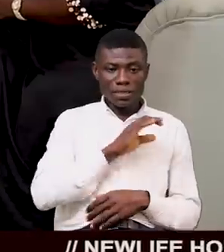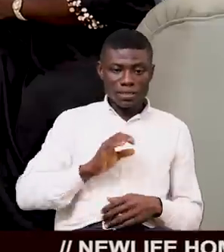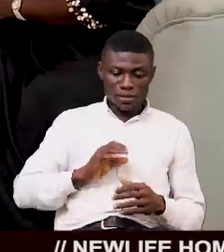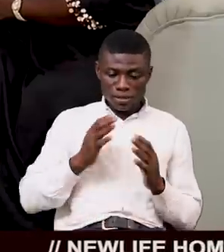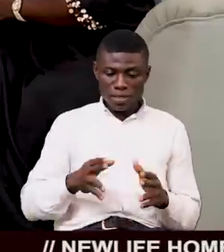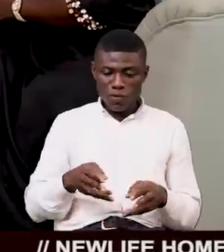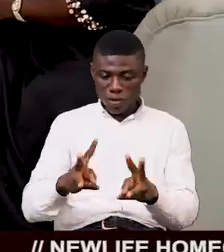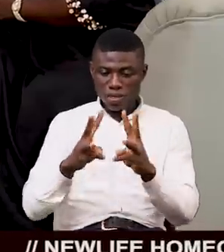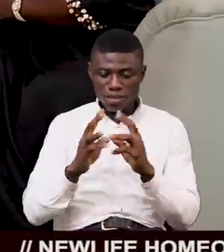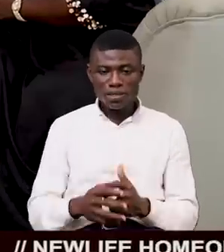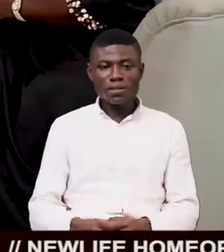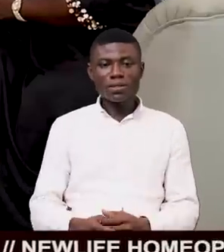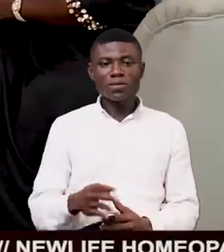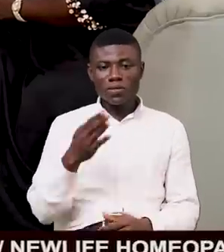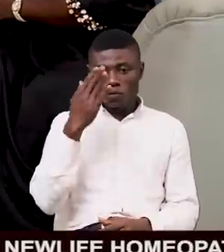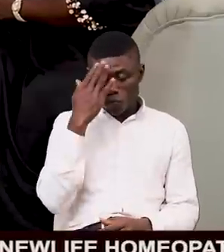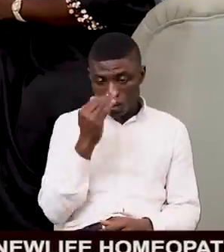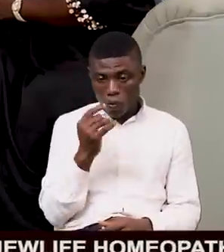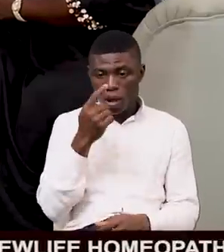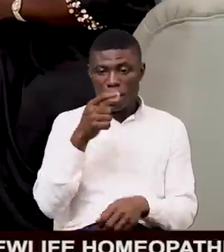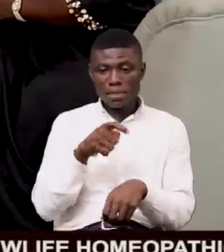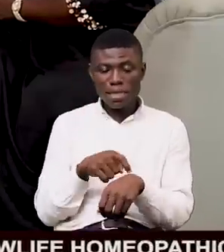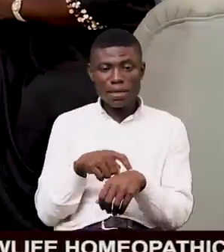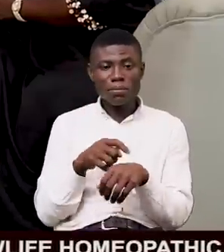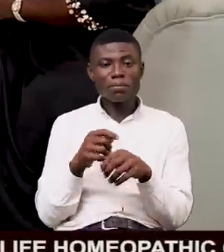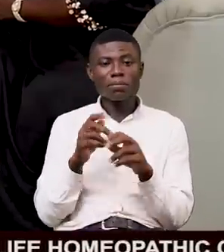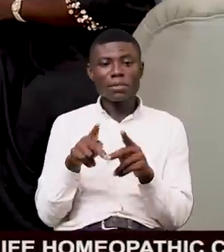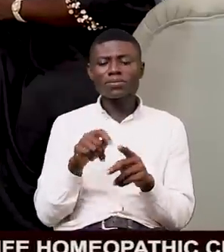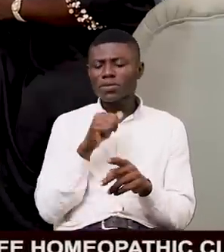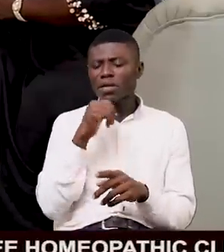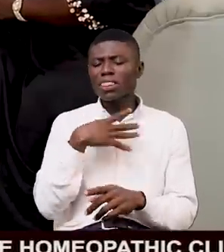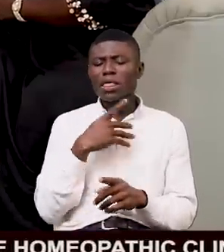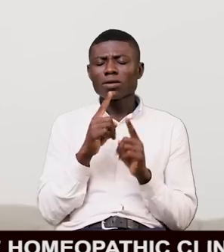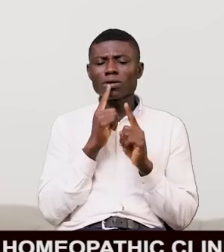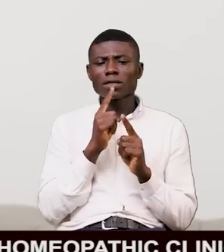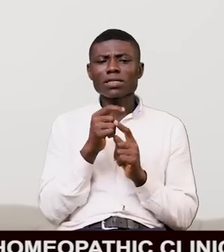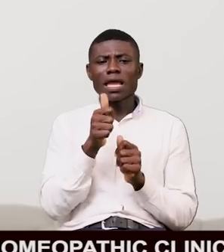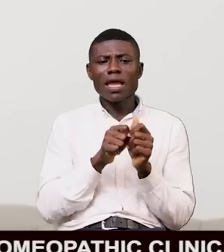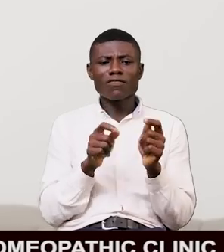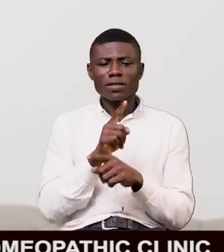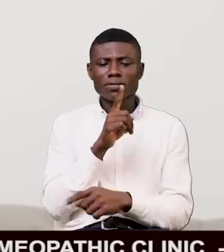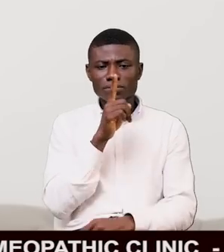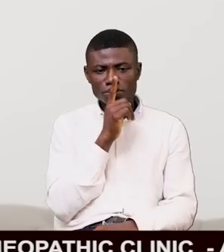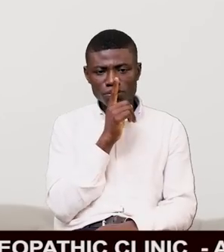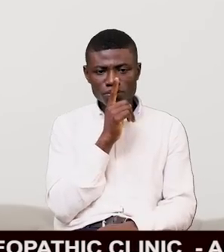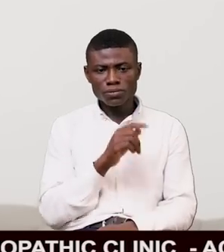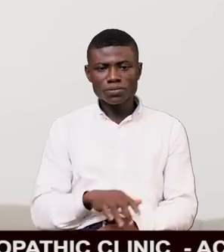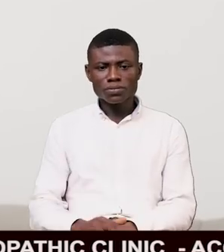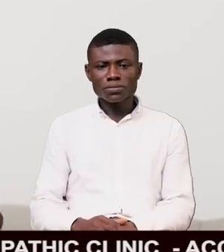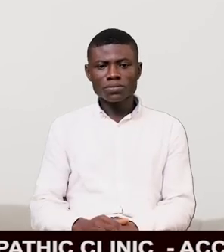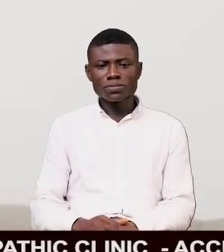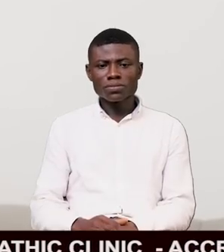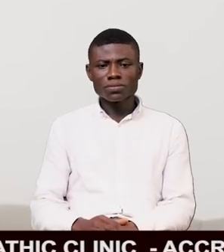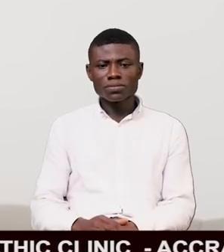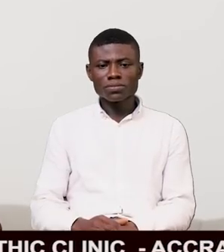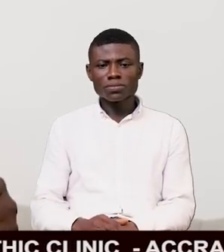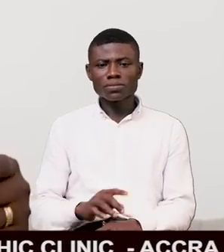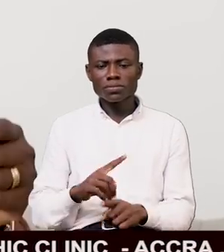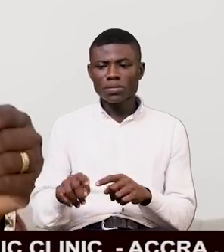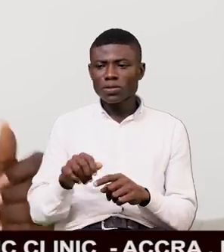ni bi. Okay. Because no e one type of person on pekasa. Okay. Na onye